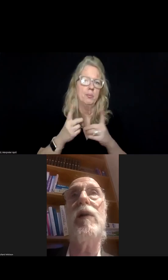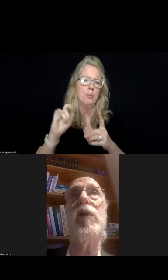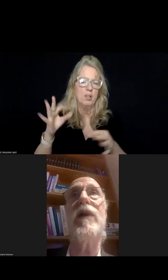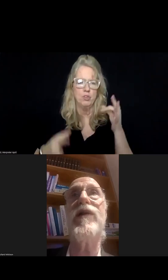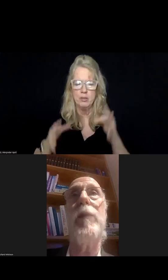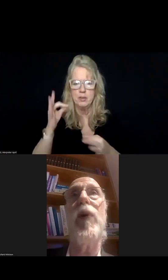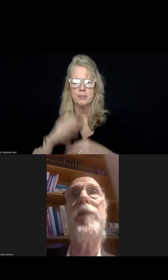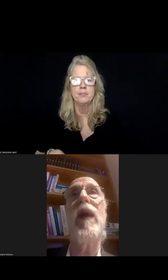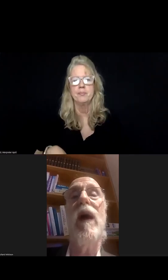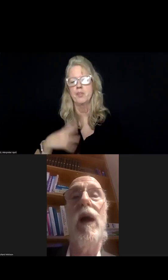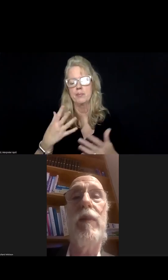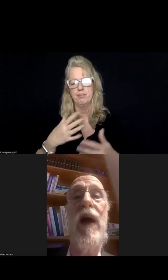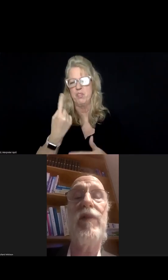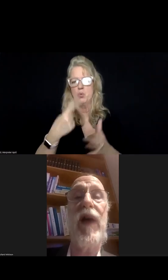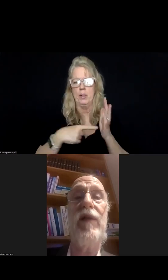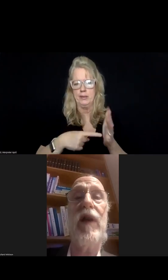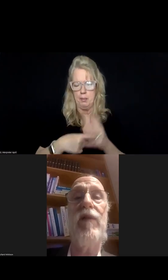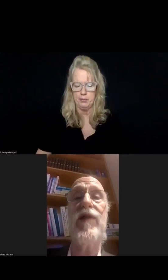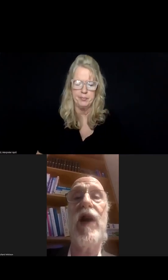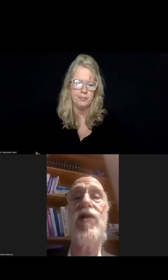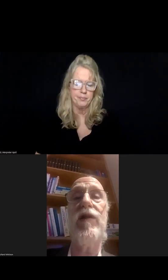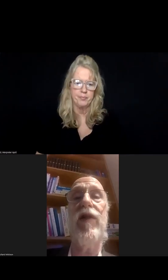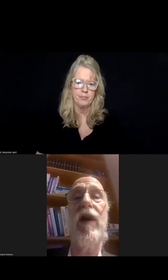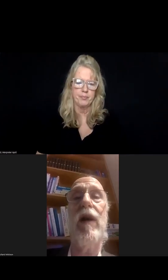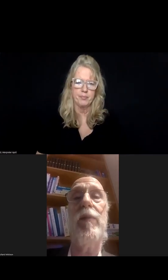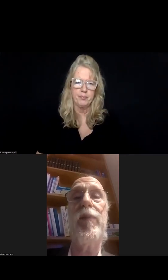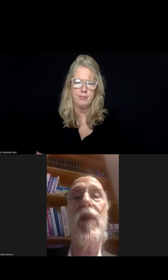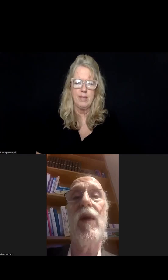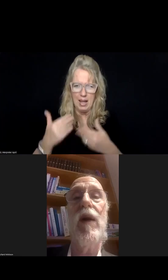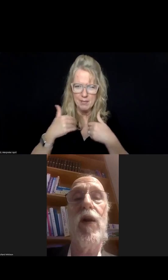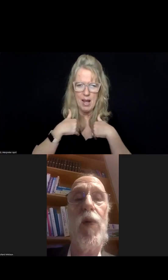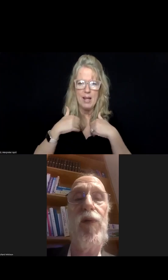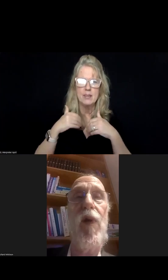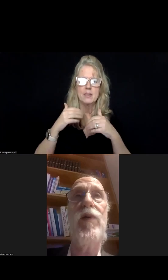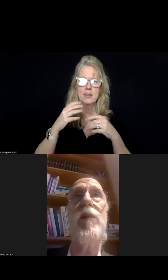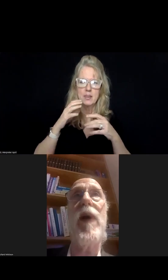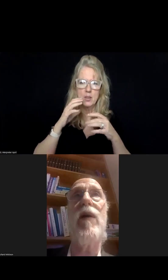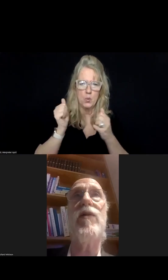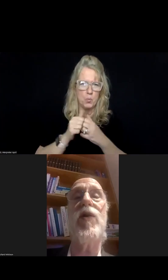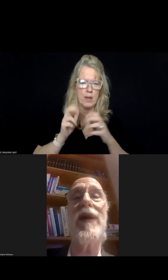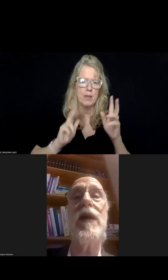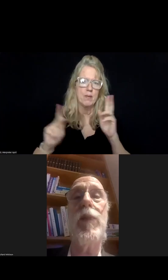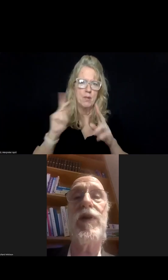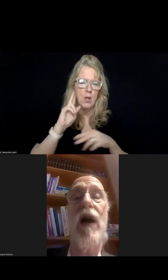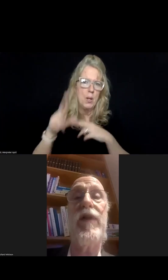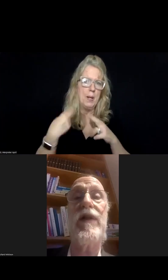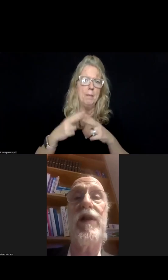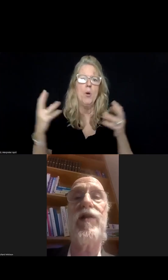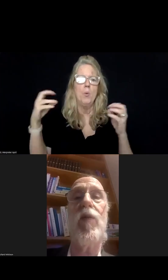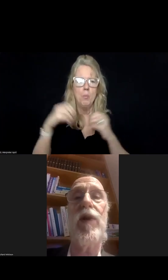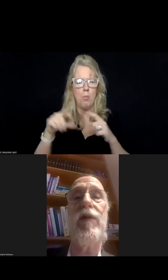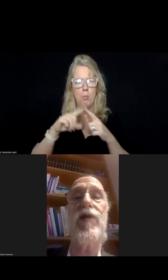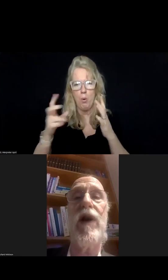for example. I had conversations with folks about are doing a deeper dive